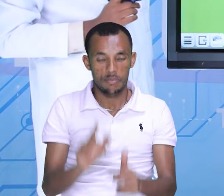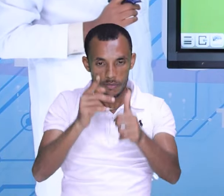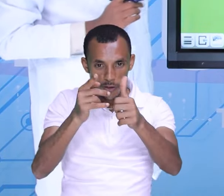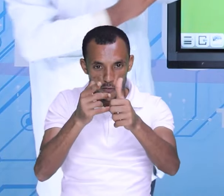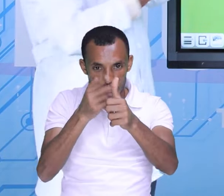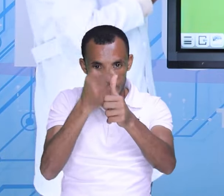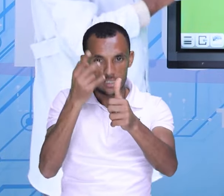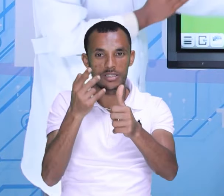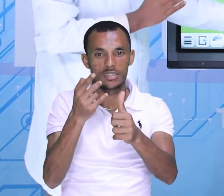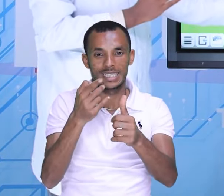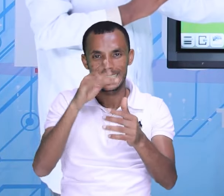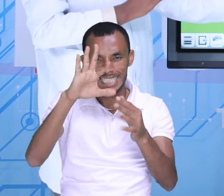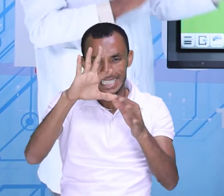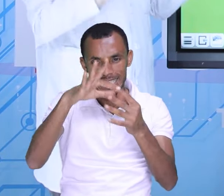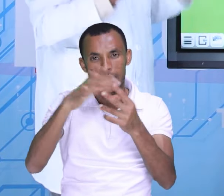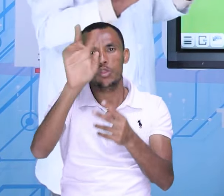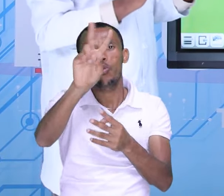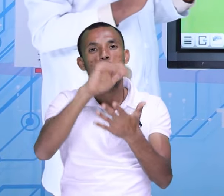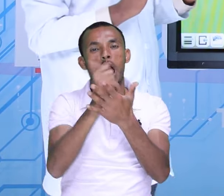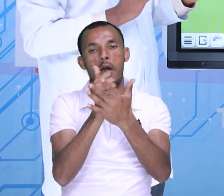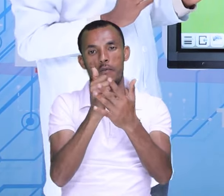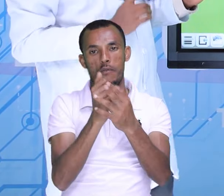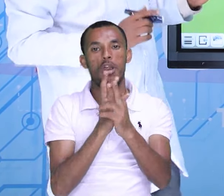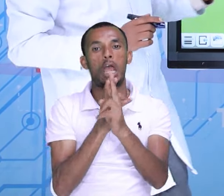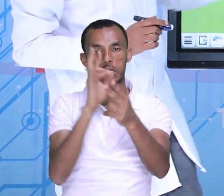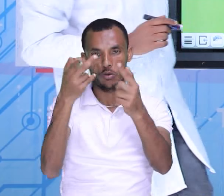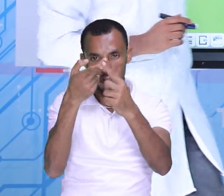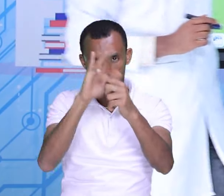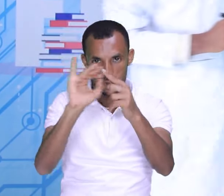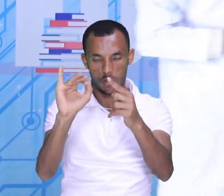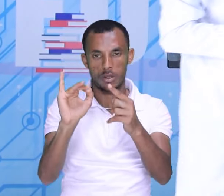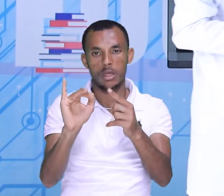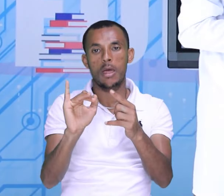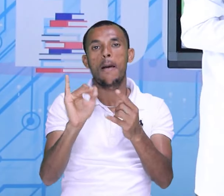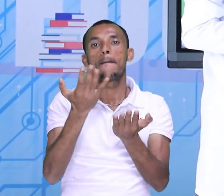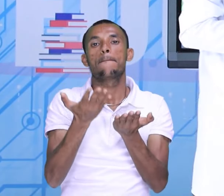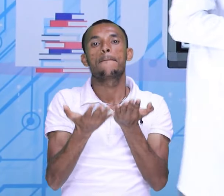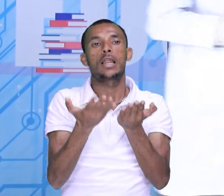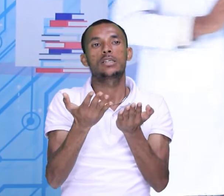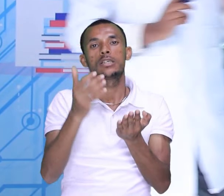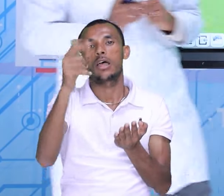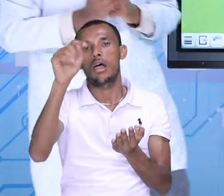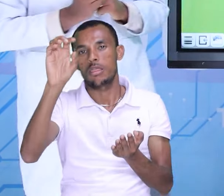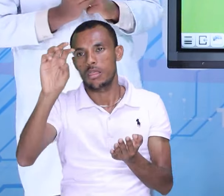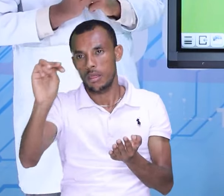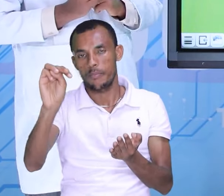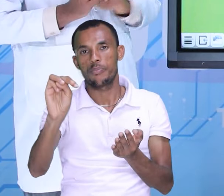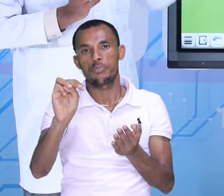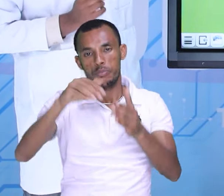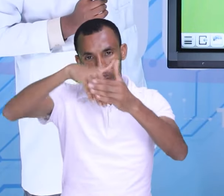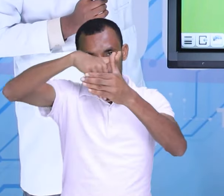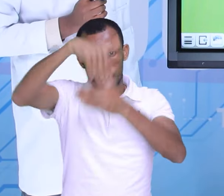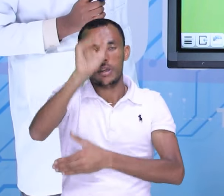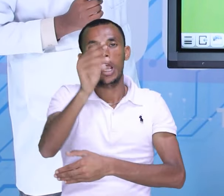First, select two half fraction. The second step is balance the atom other than hydrogen and oxygen.